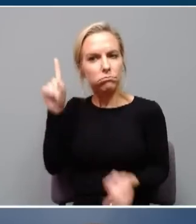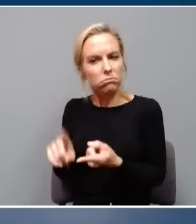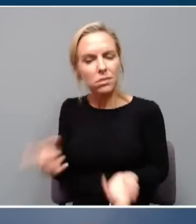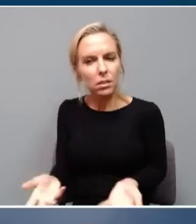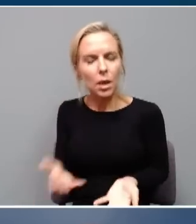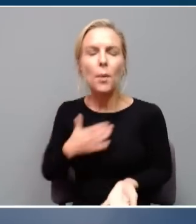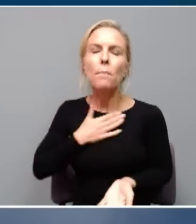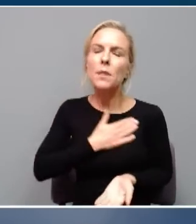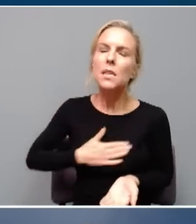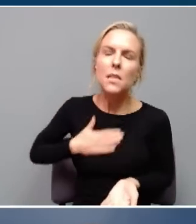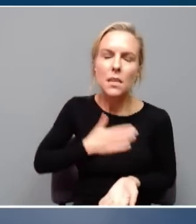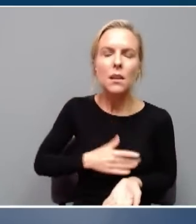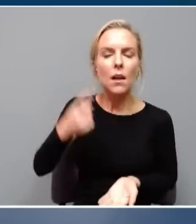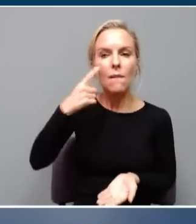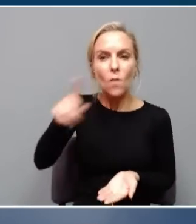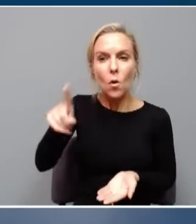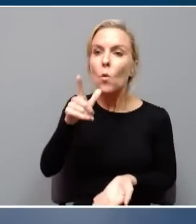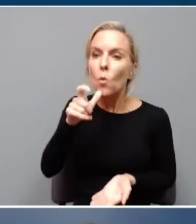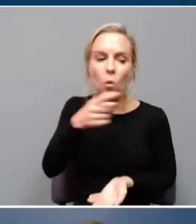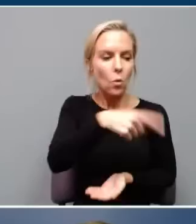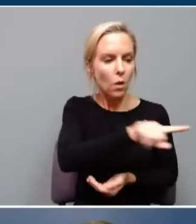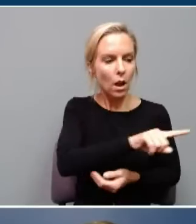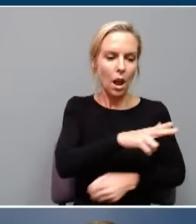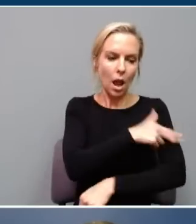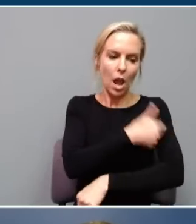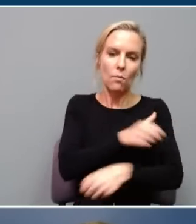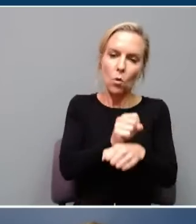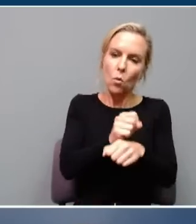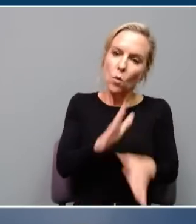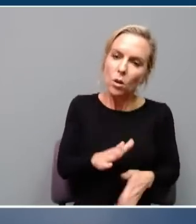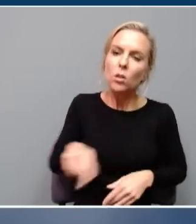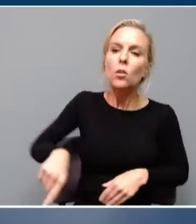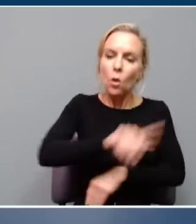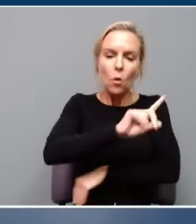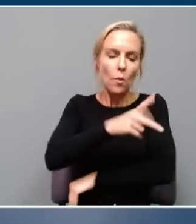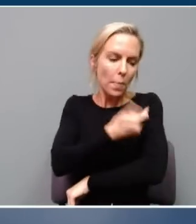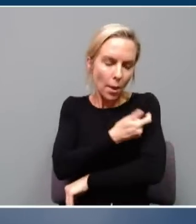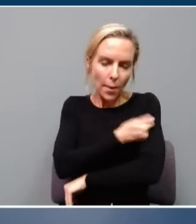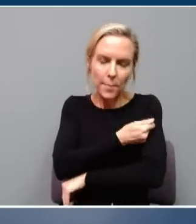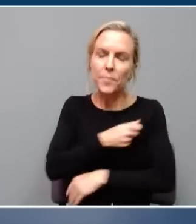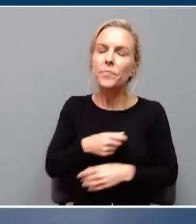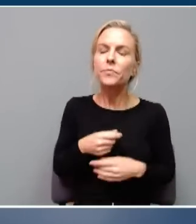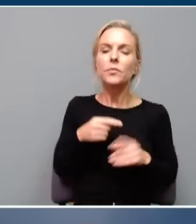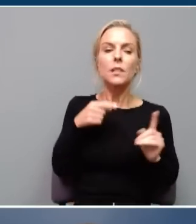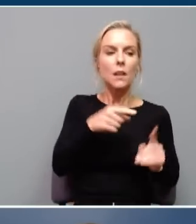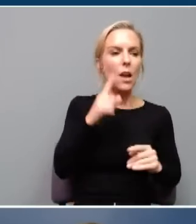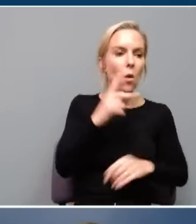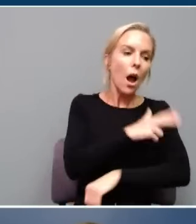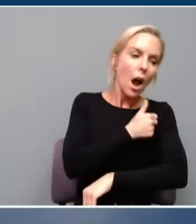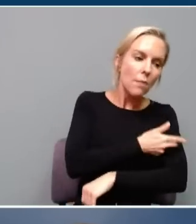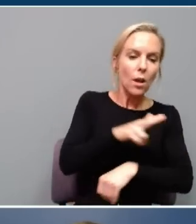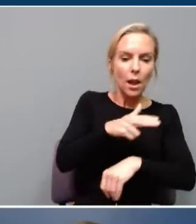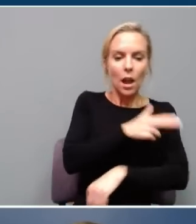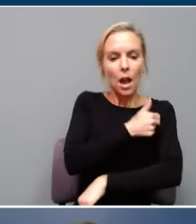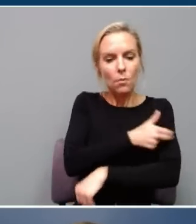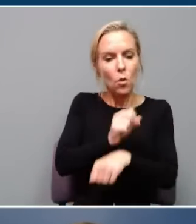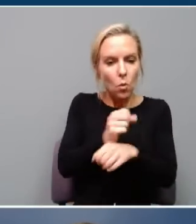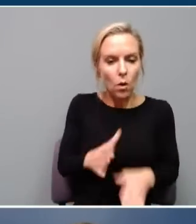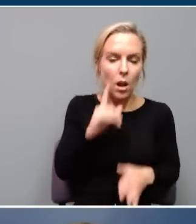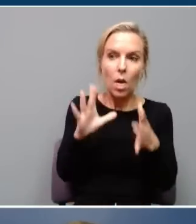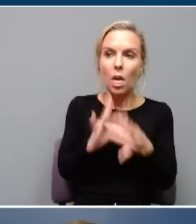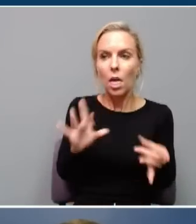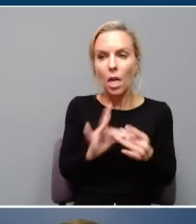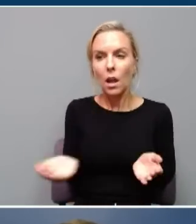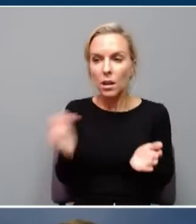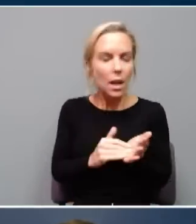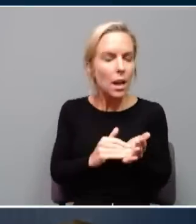our hospital workers, get vaccinated. And I know we've talked about our hospitals and our hospital workers a lot. Remember, the